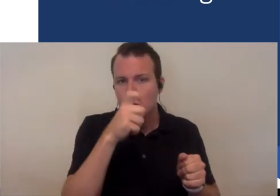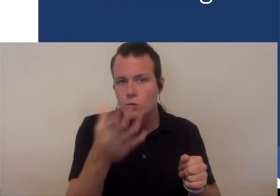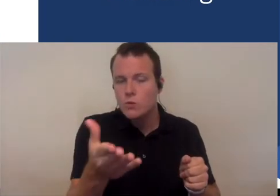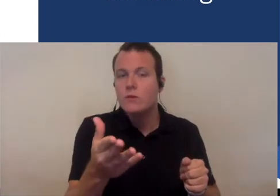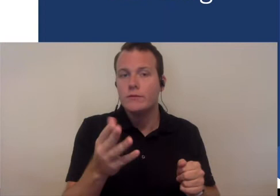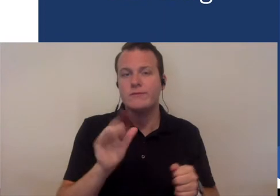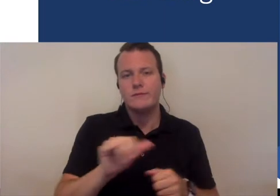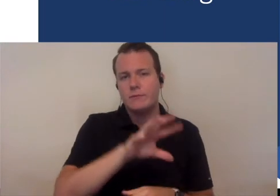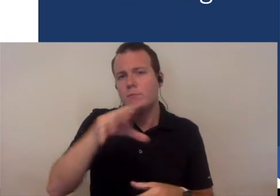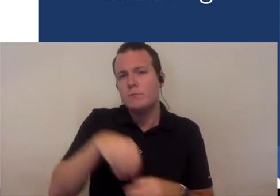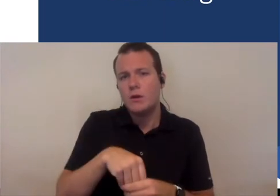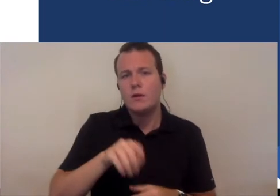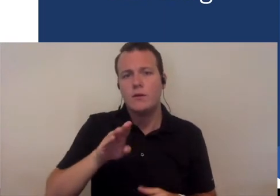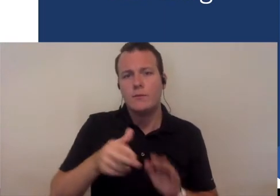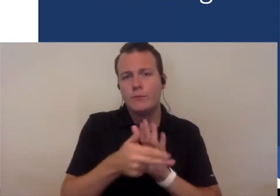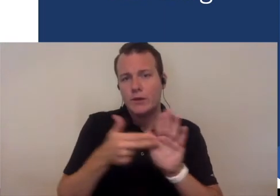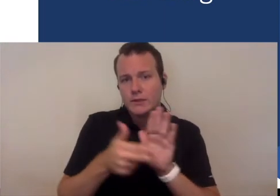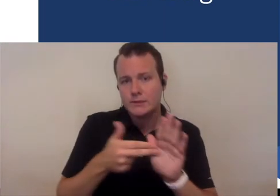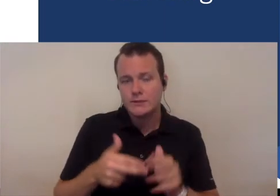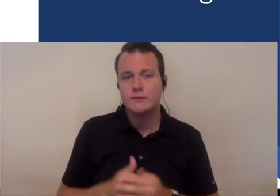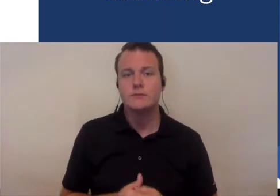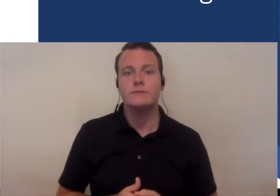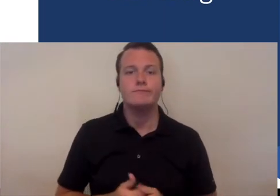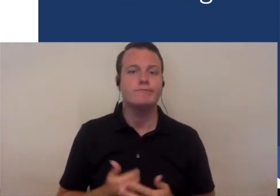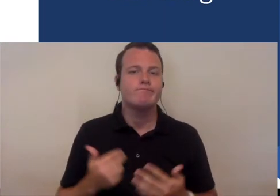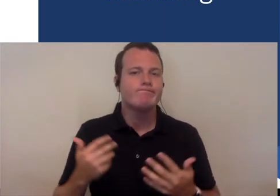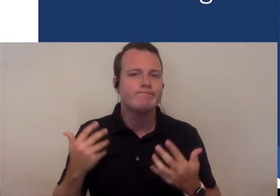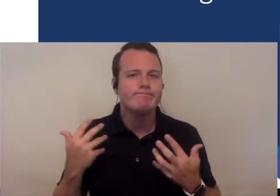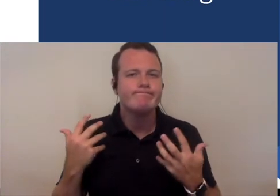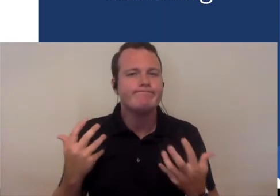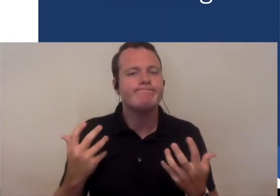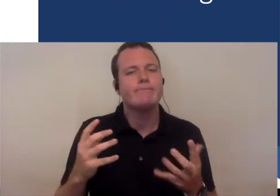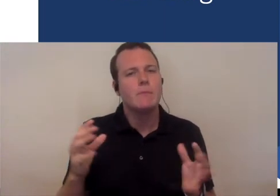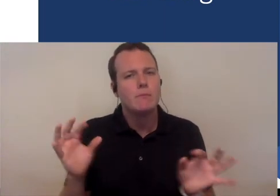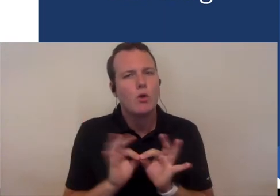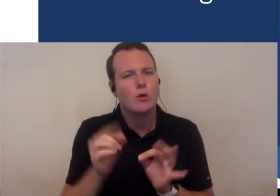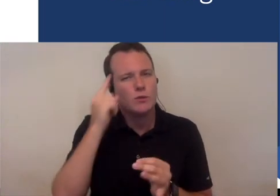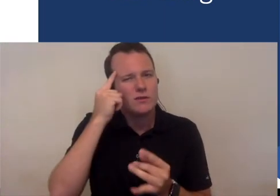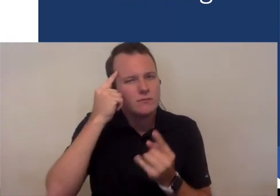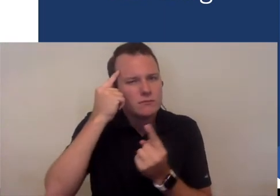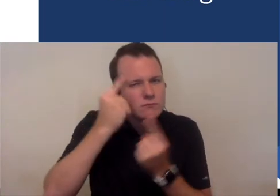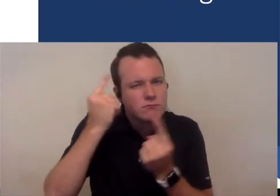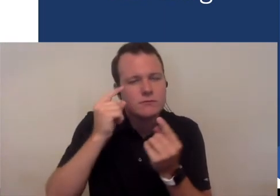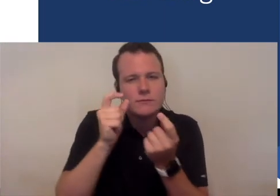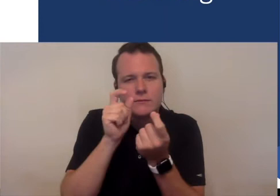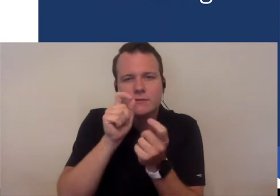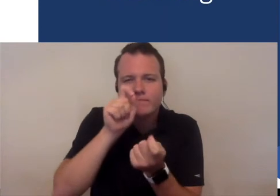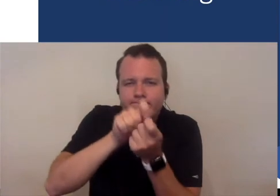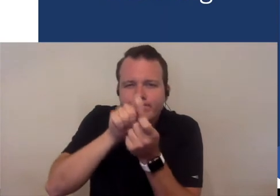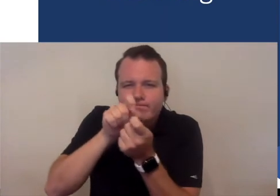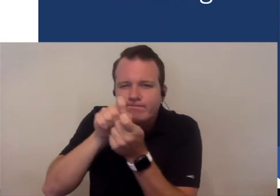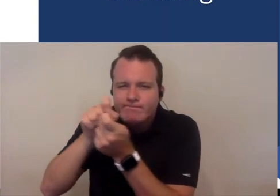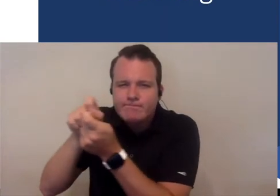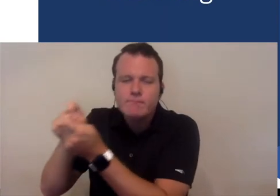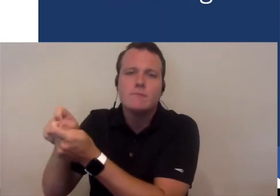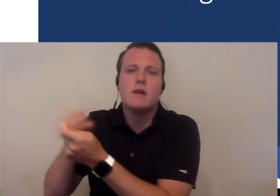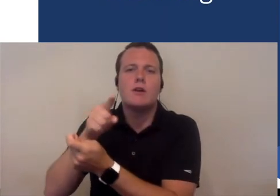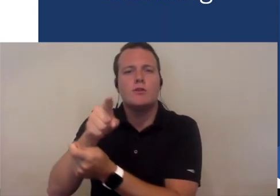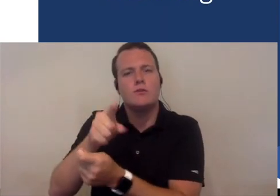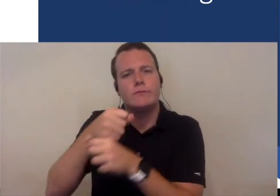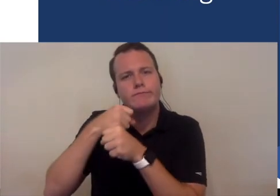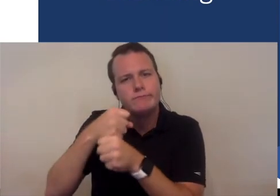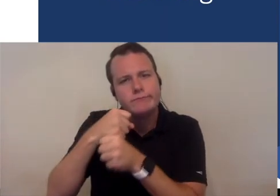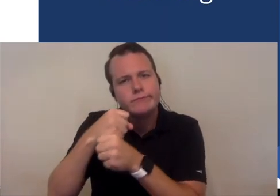part of branding. So what is it? So think about all these little aspects, because you're branding yourself.